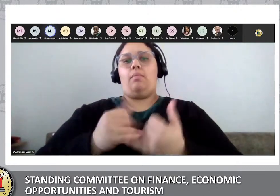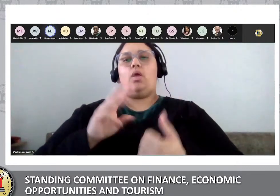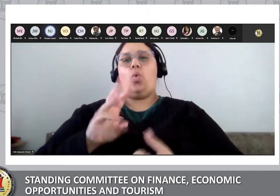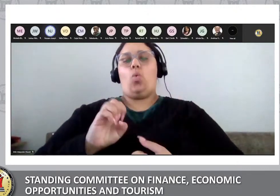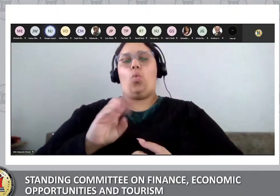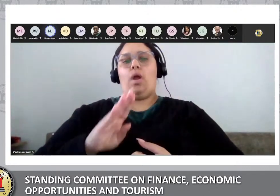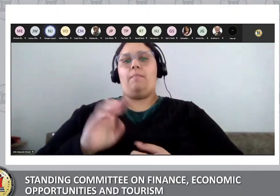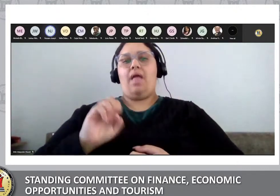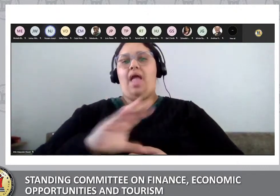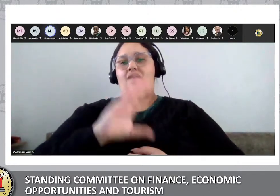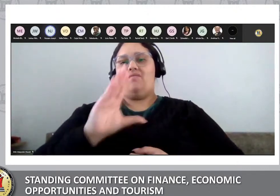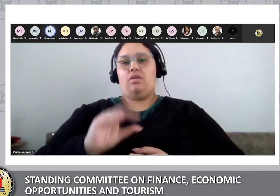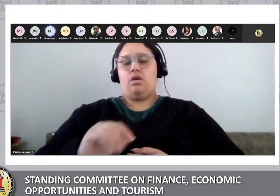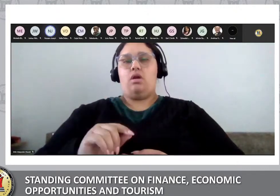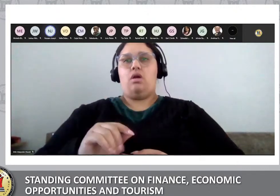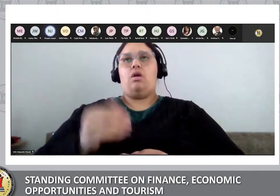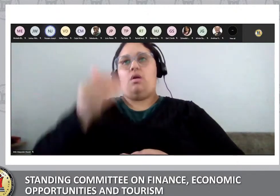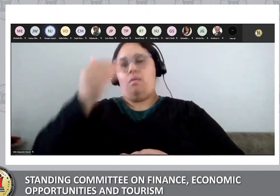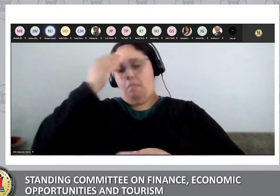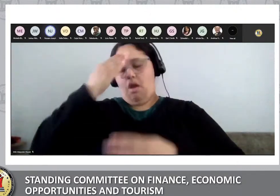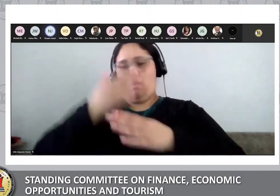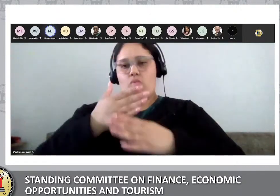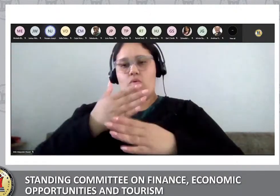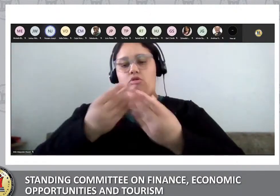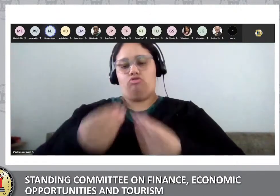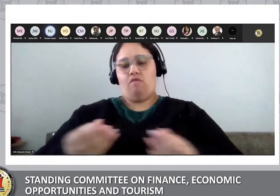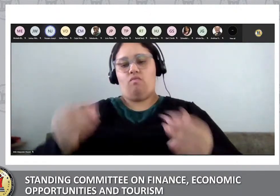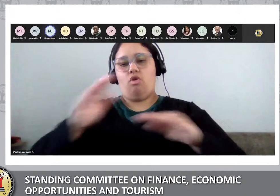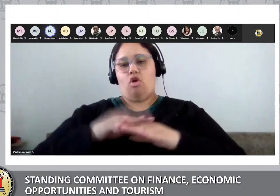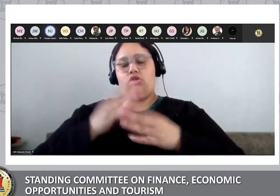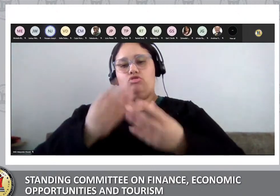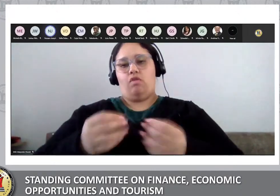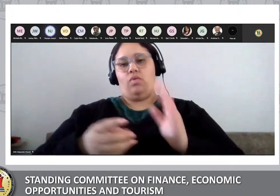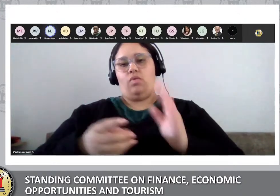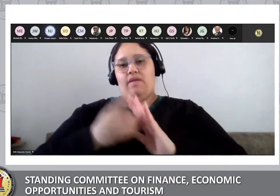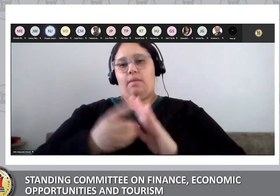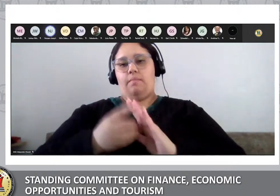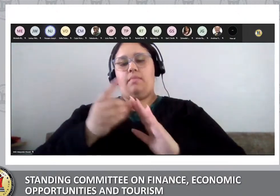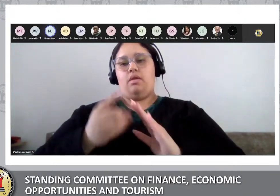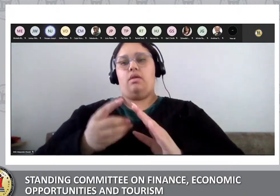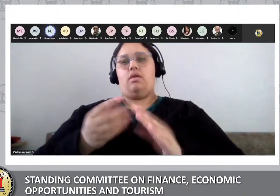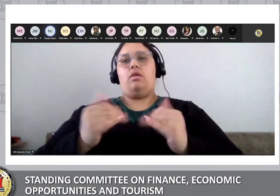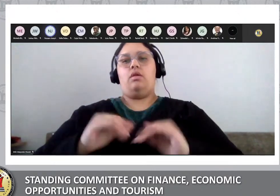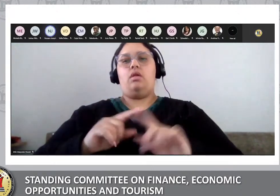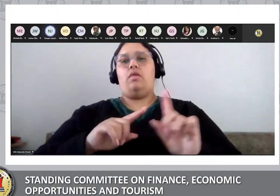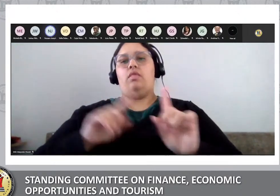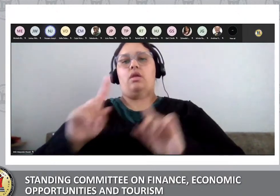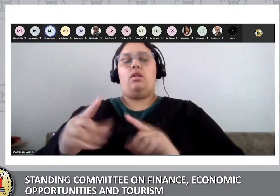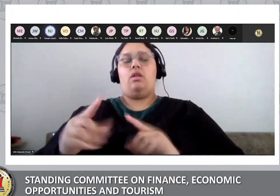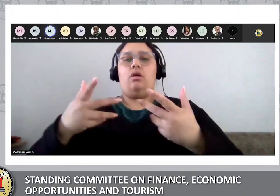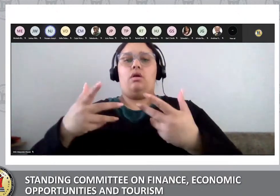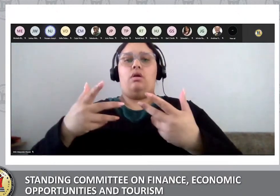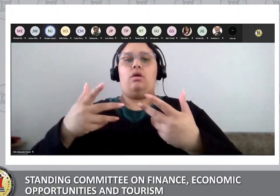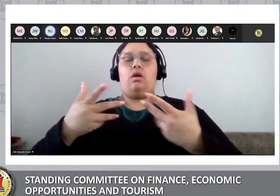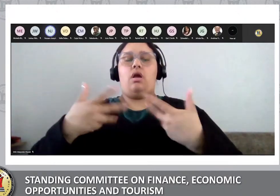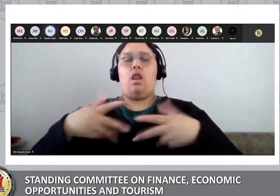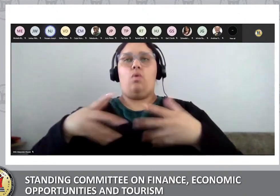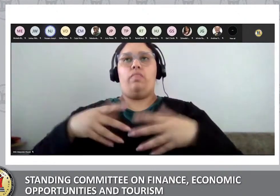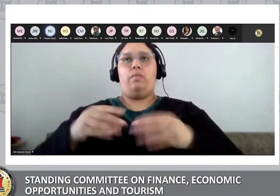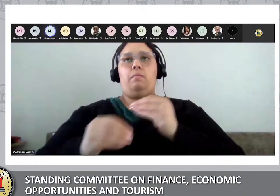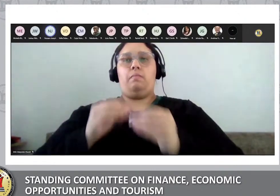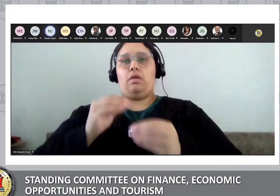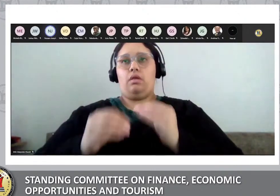Africa, MindWorks on software development and high-end work. With respect to clothing manufacturing,